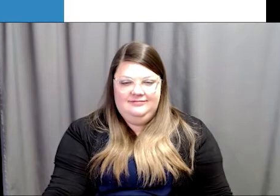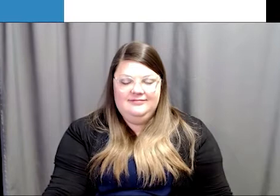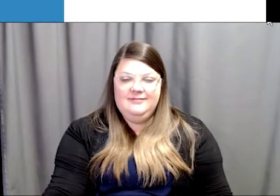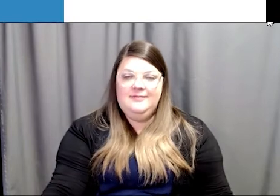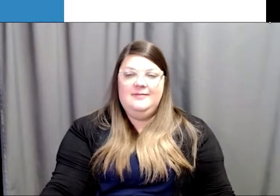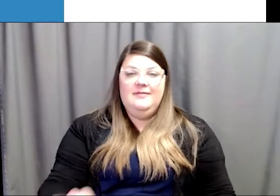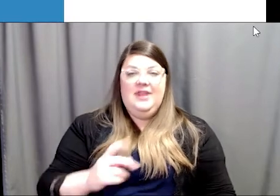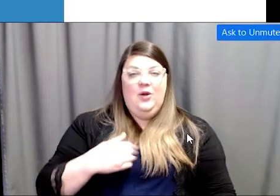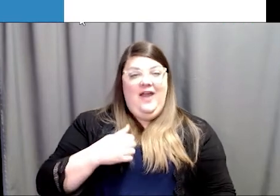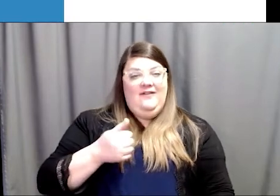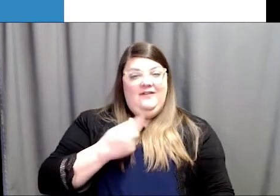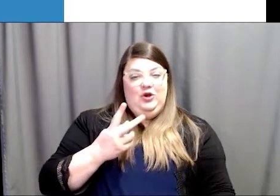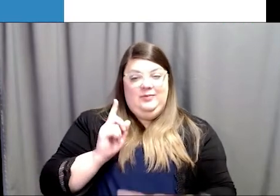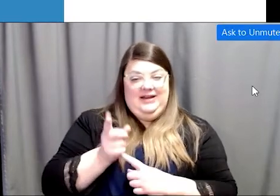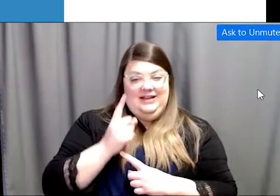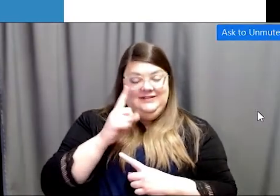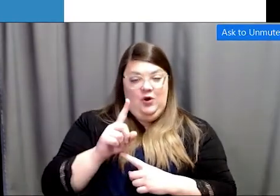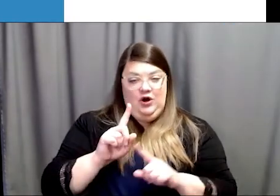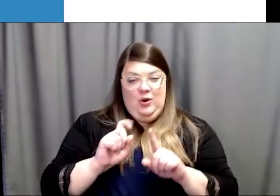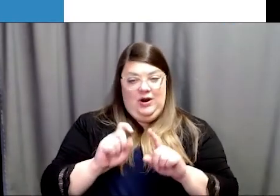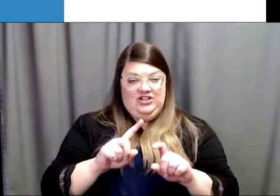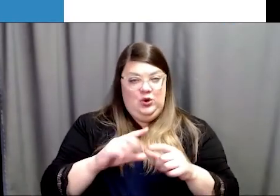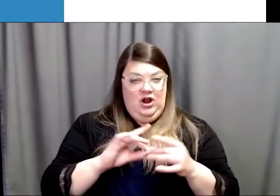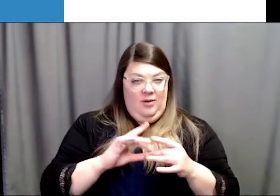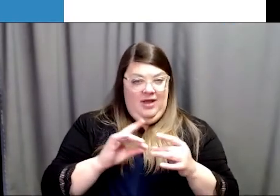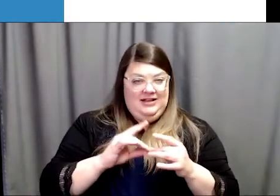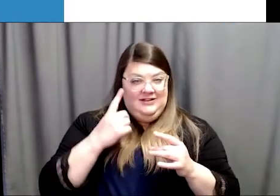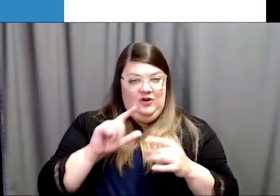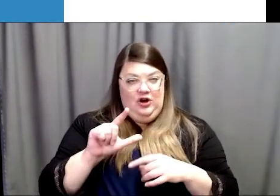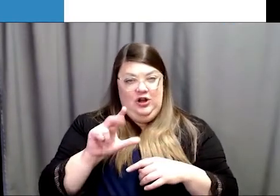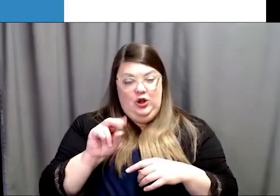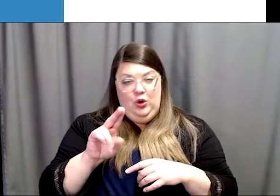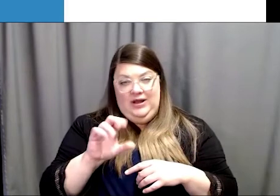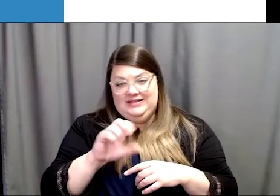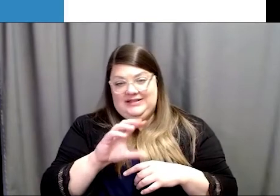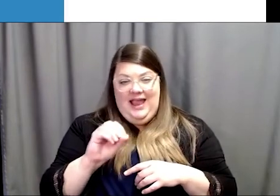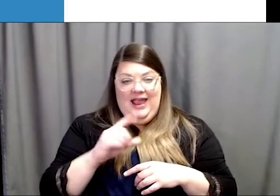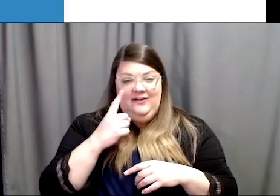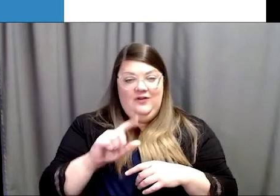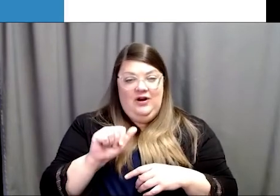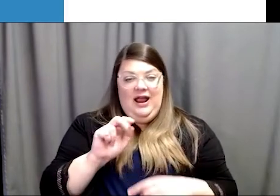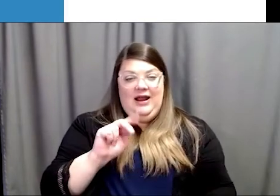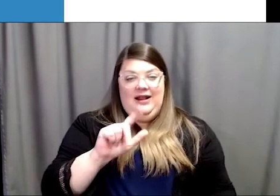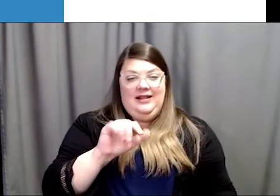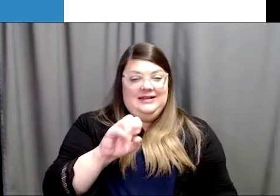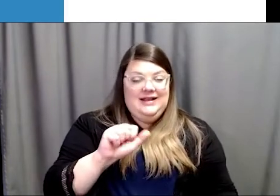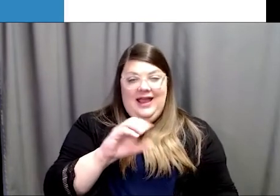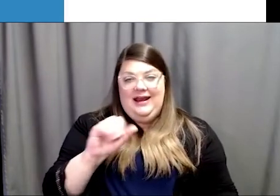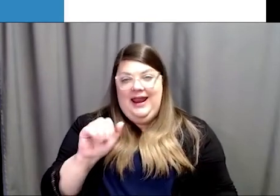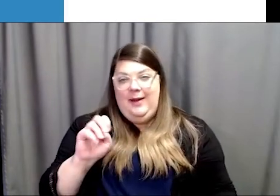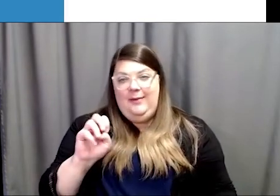We have a couple minutes for questions or comments for Louis and for Analisa and Amber.